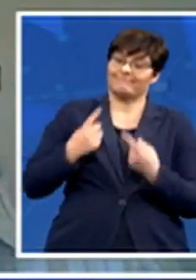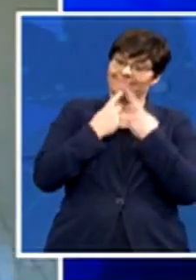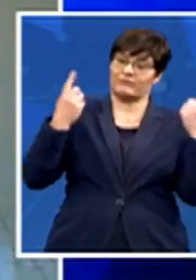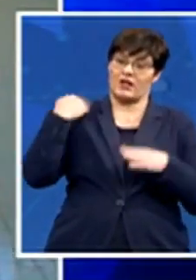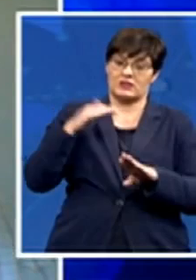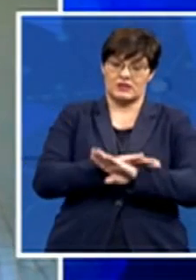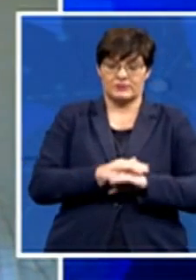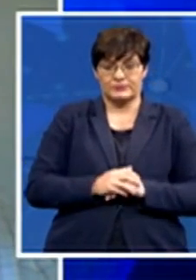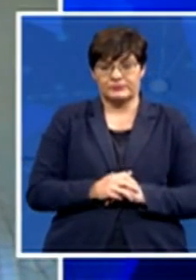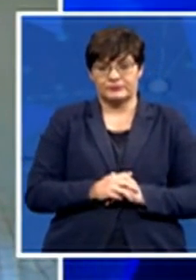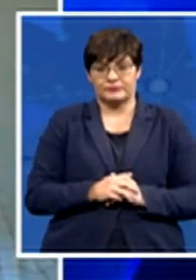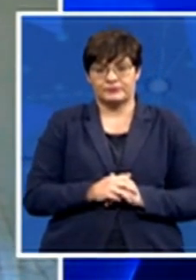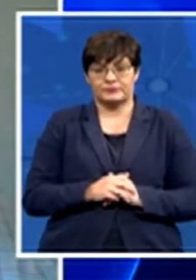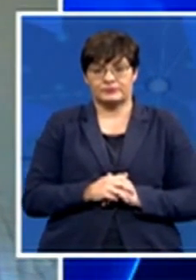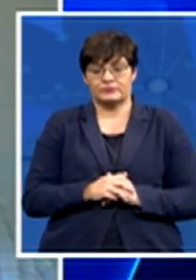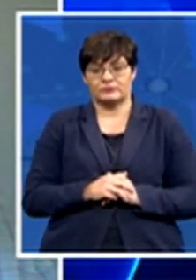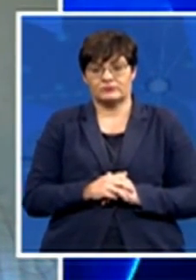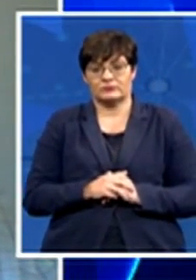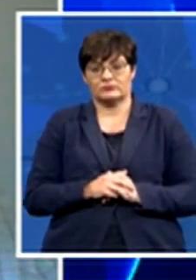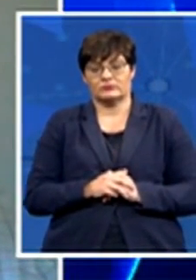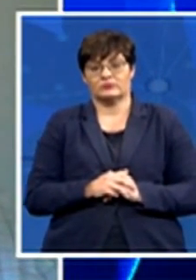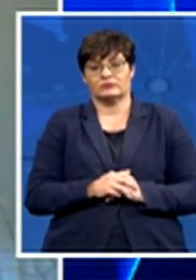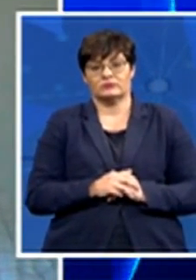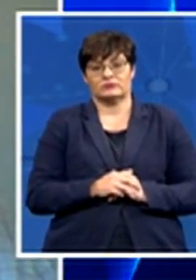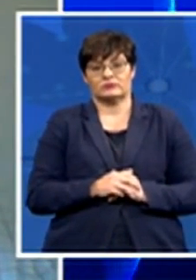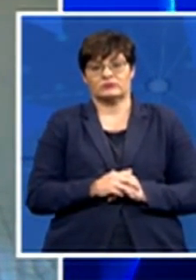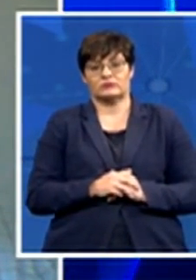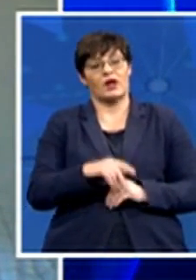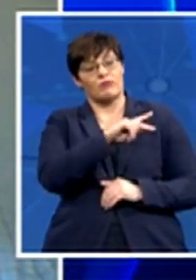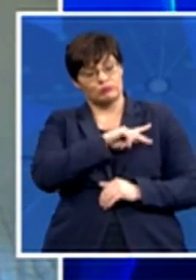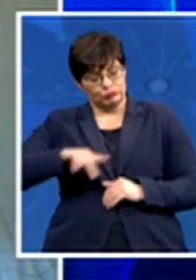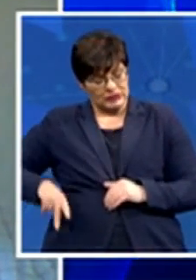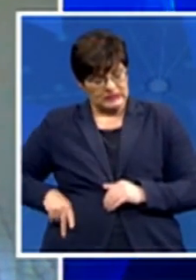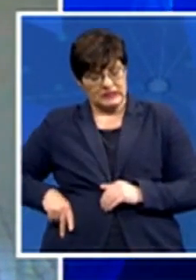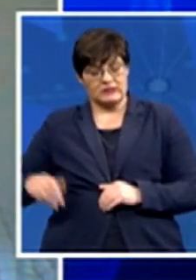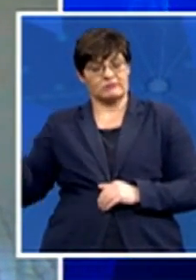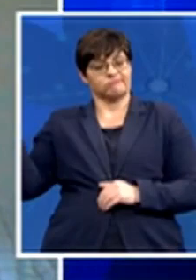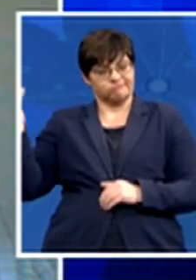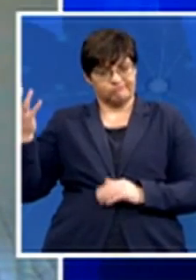Well, we do welcome the President's address. We are very happy that